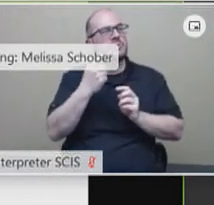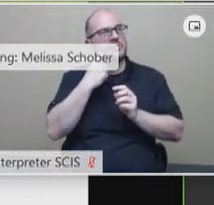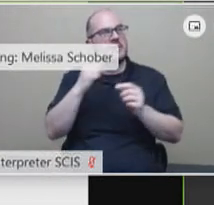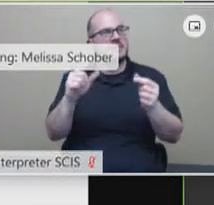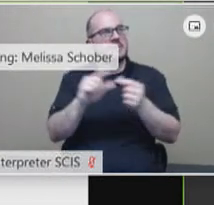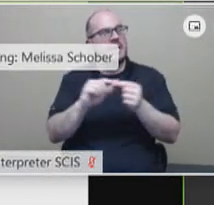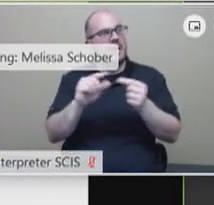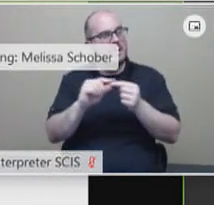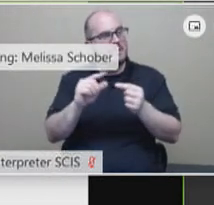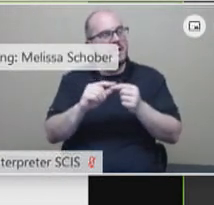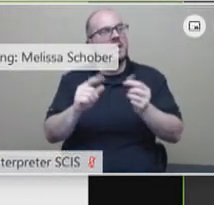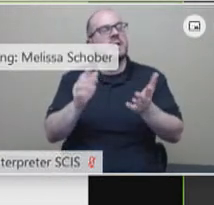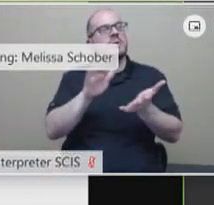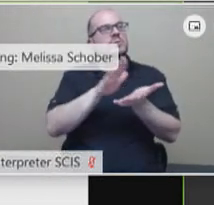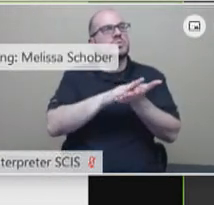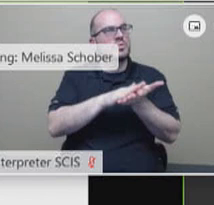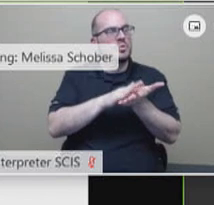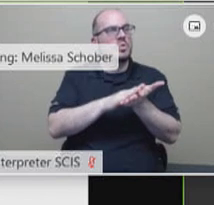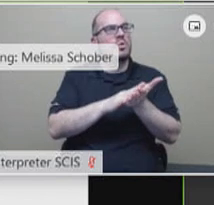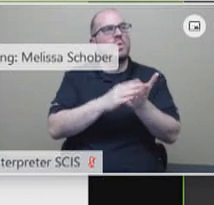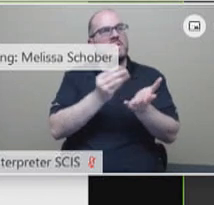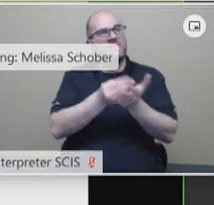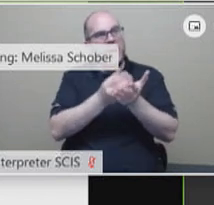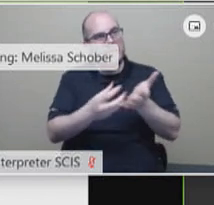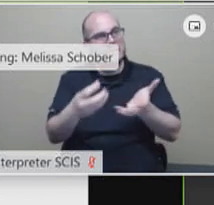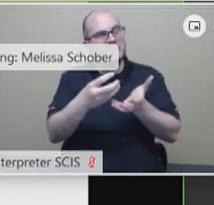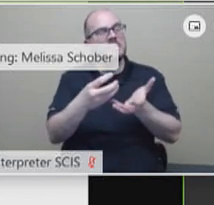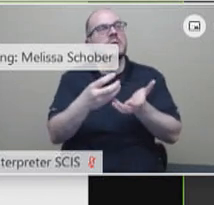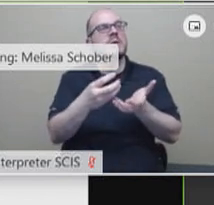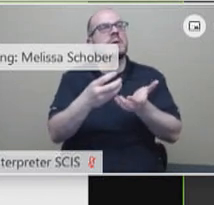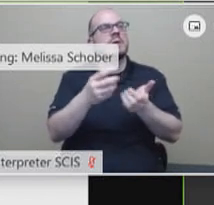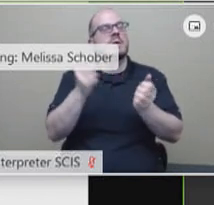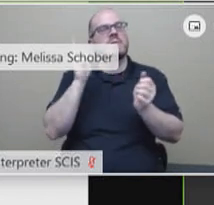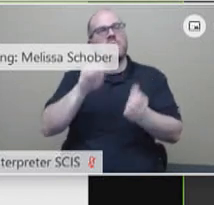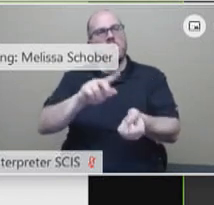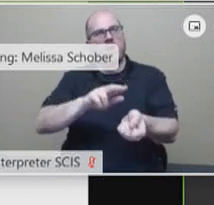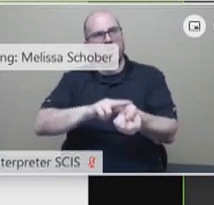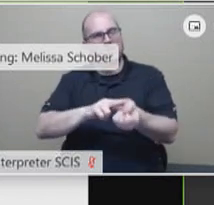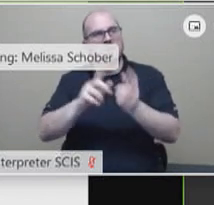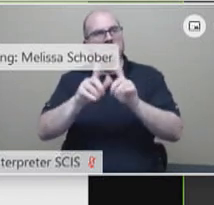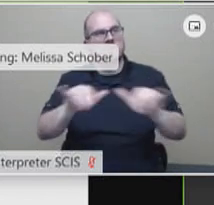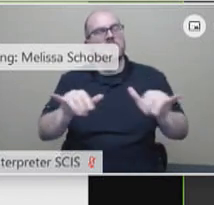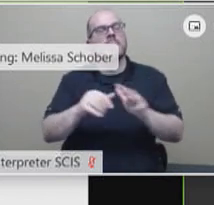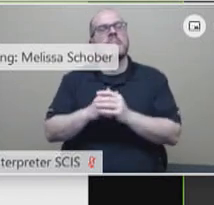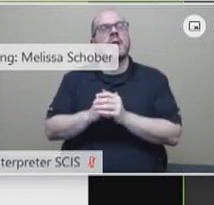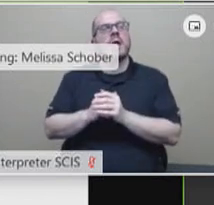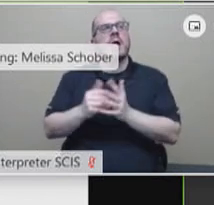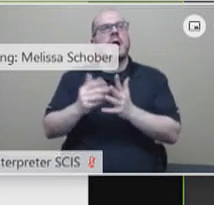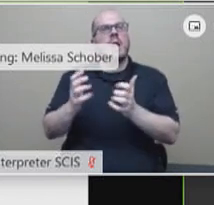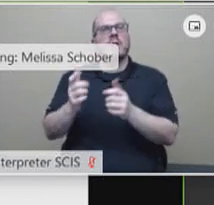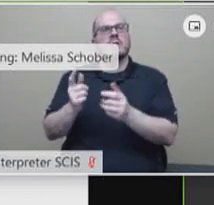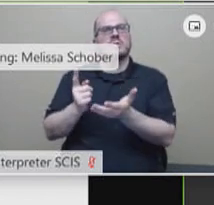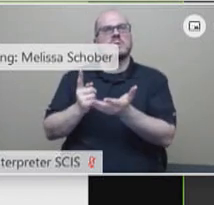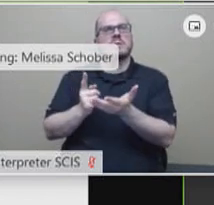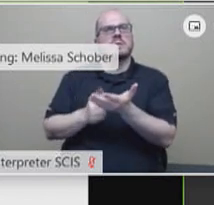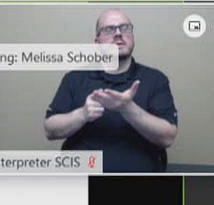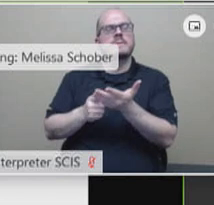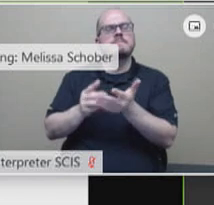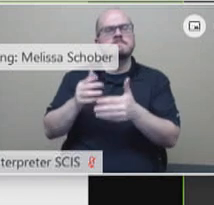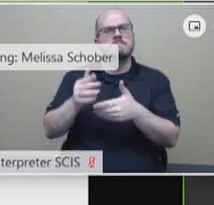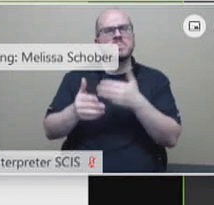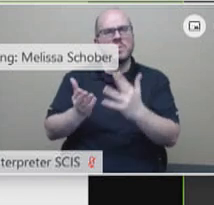the school fund for nurses. I want to discuss, we are going through